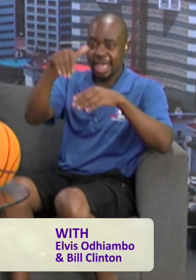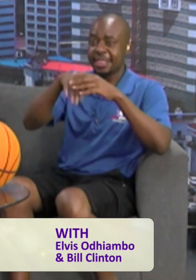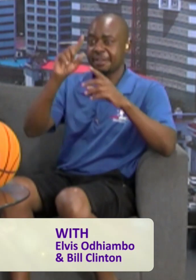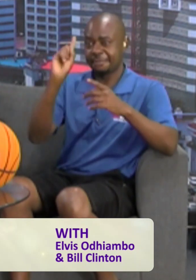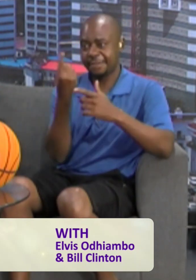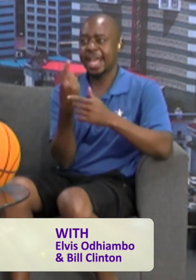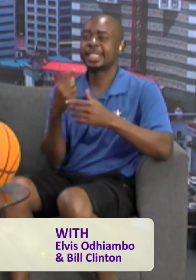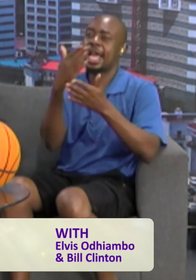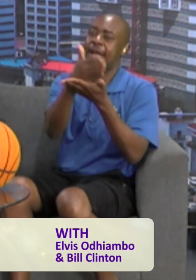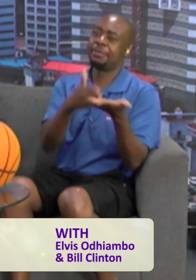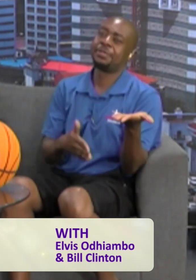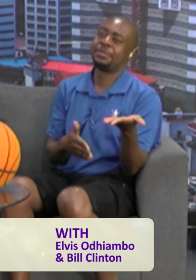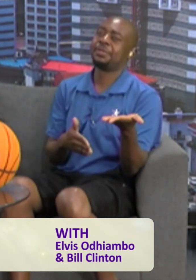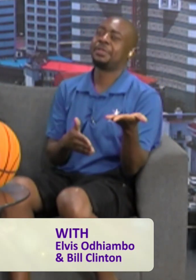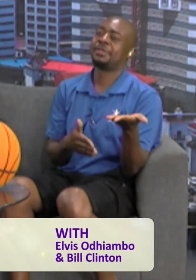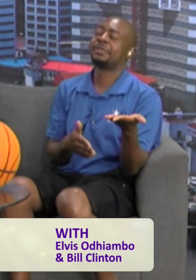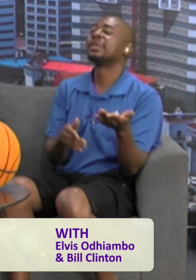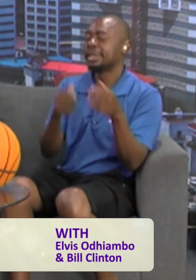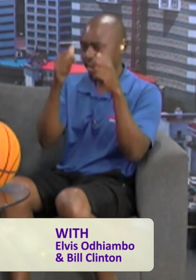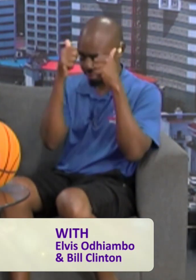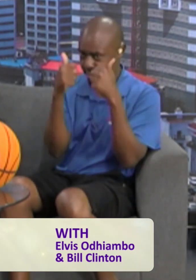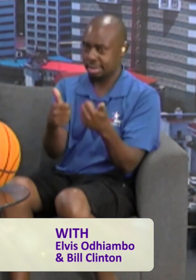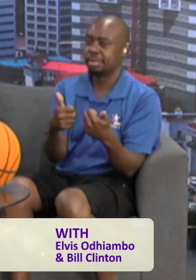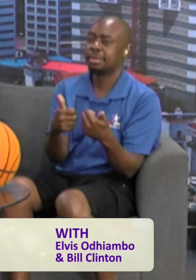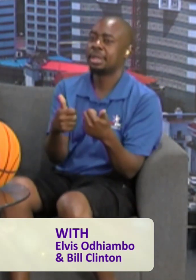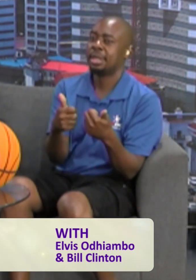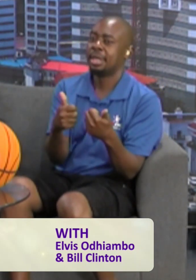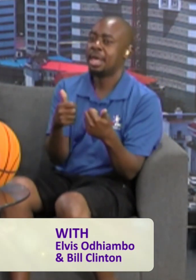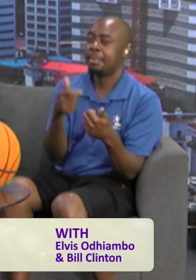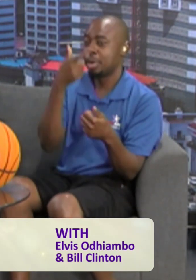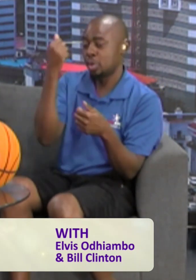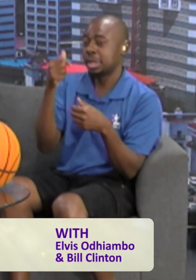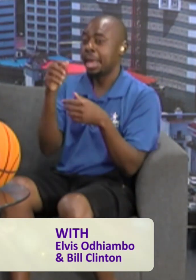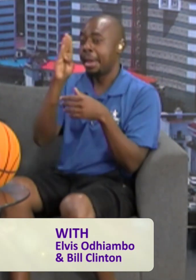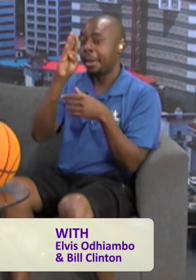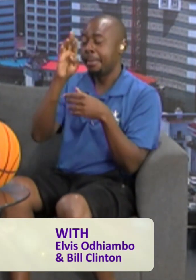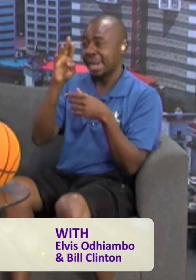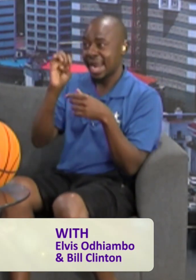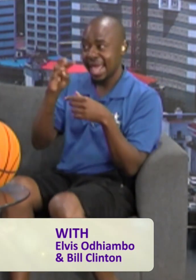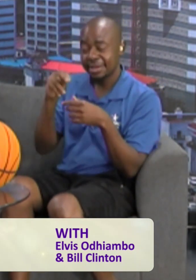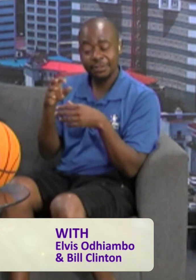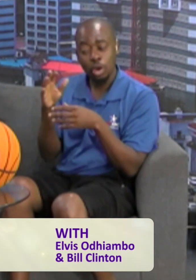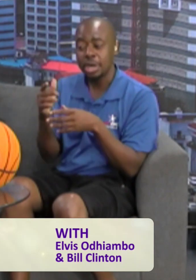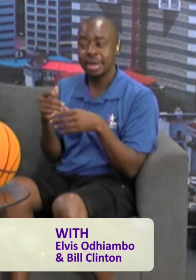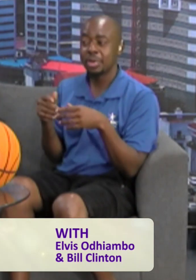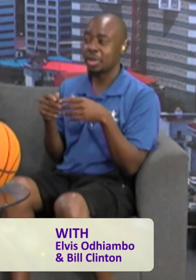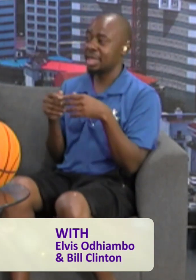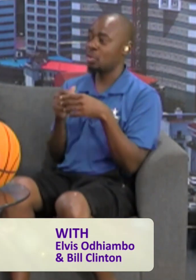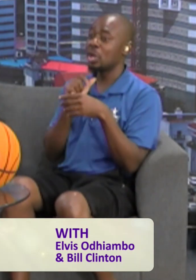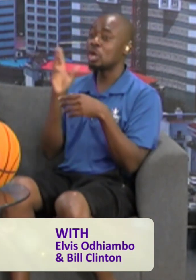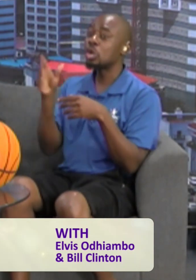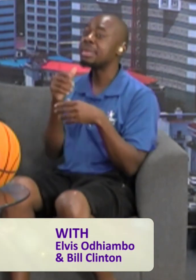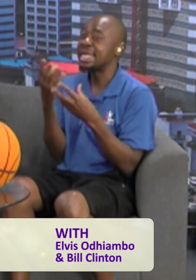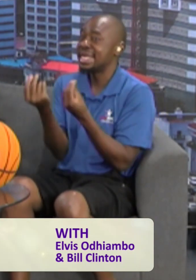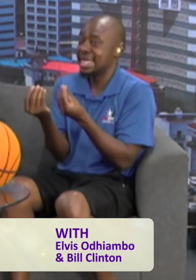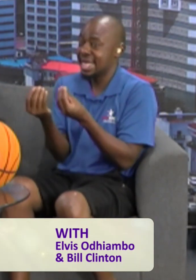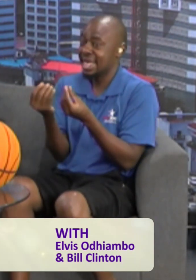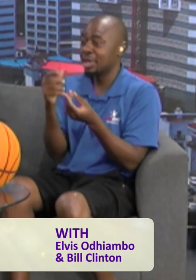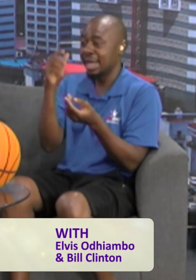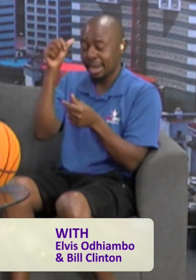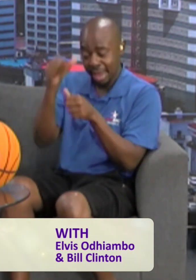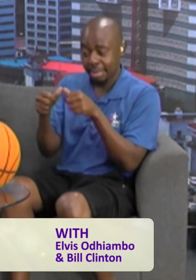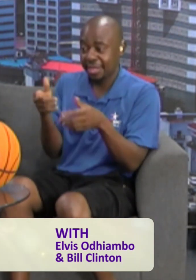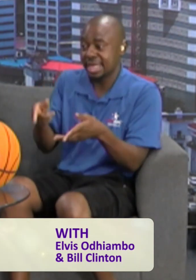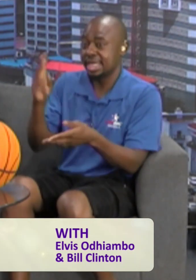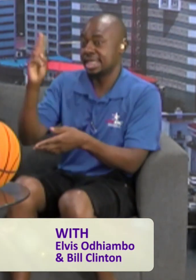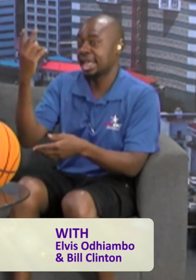if they score fast, if they score first in the first half, then it's going to be a win for them. That will be very good. Because you see Brentford, it